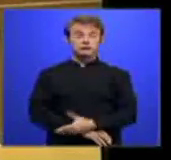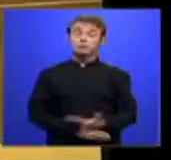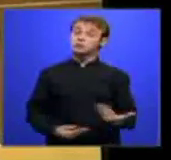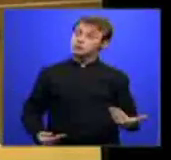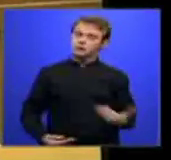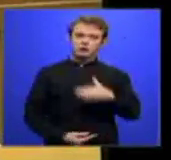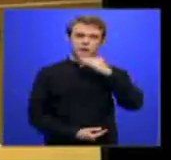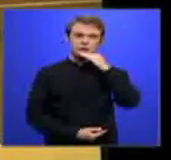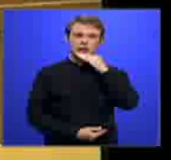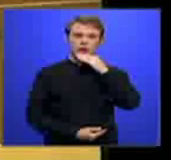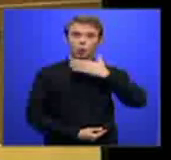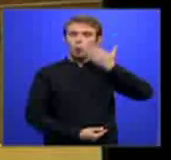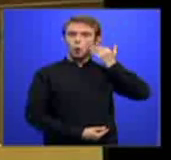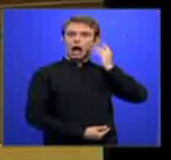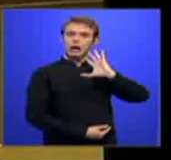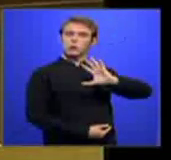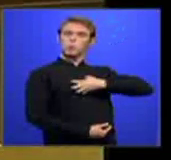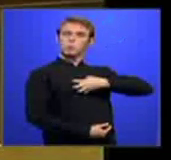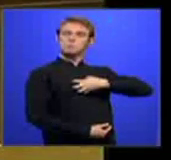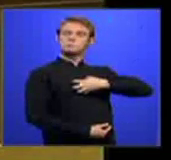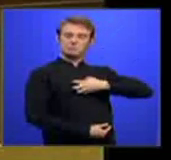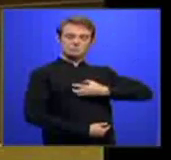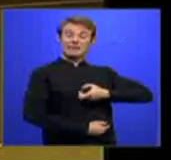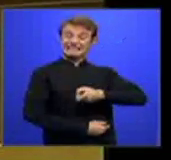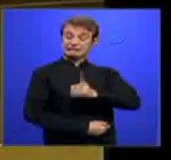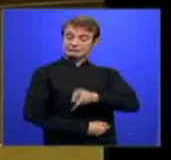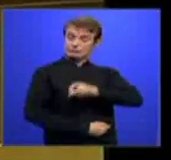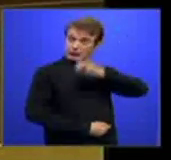farmers only for their food.